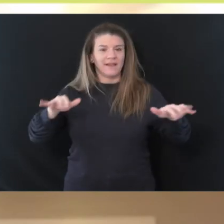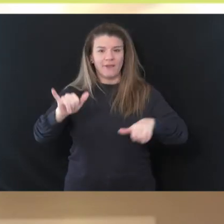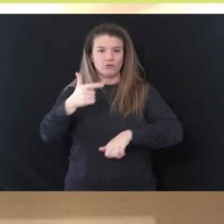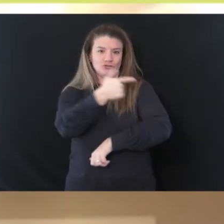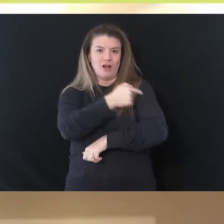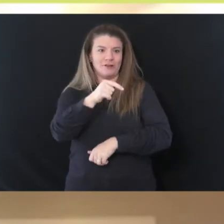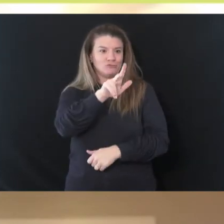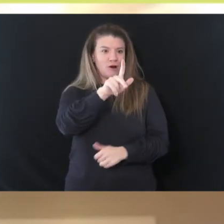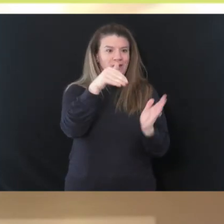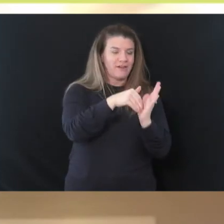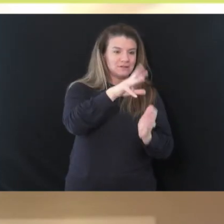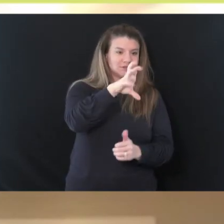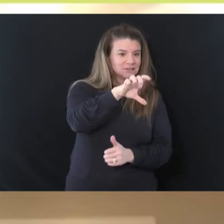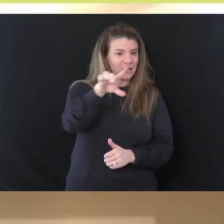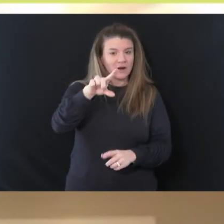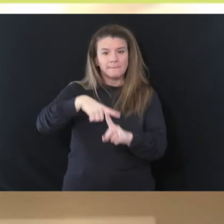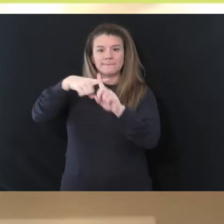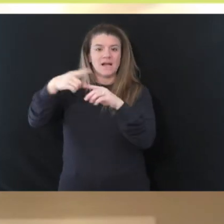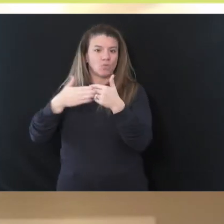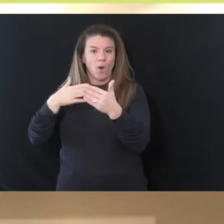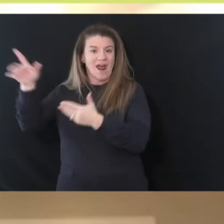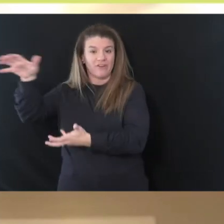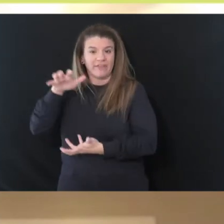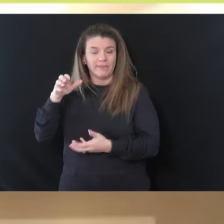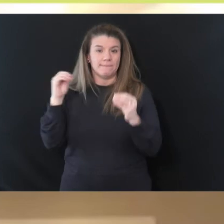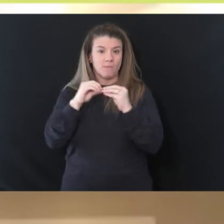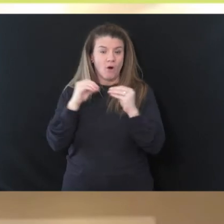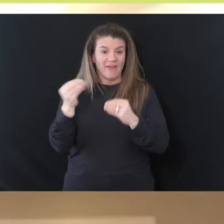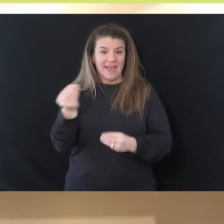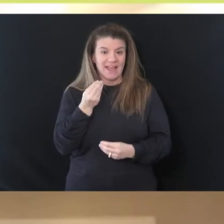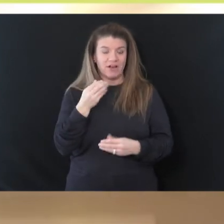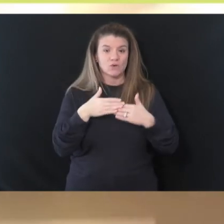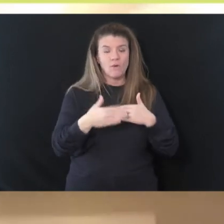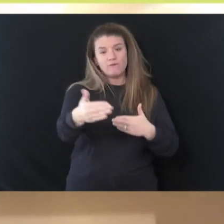23,600 plus whatever else they send us going forward.